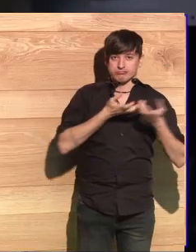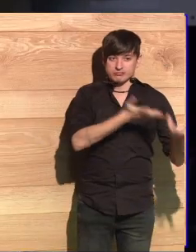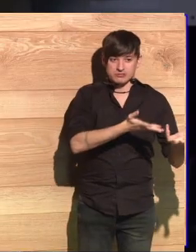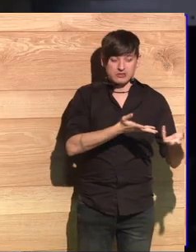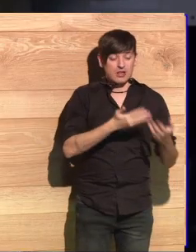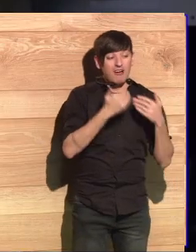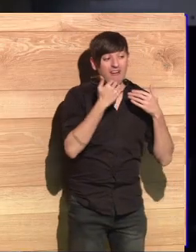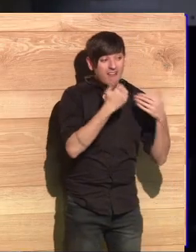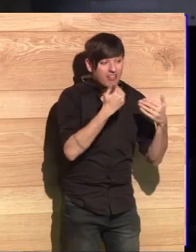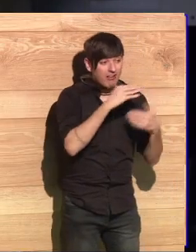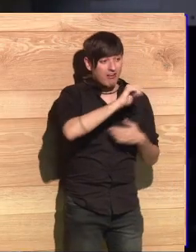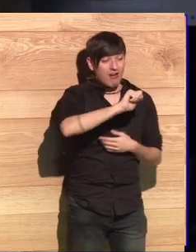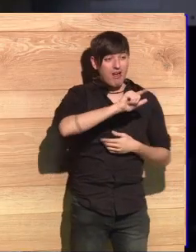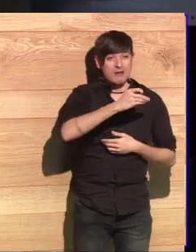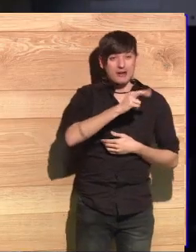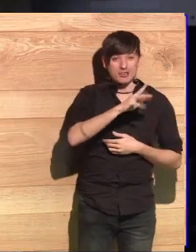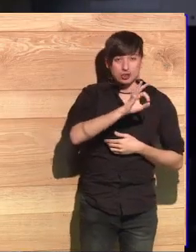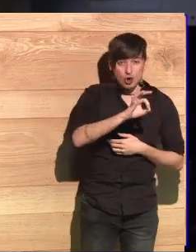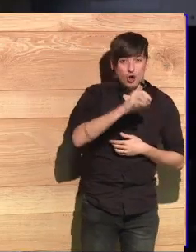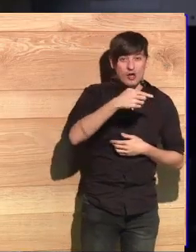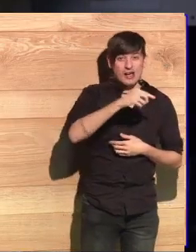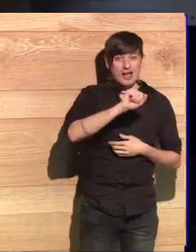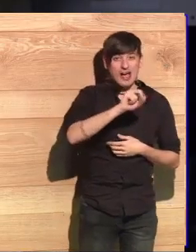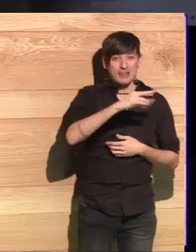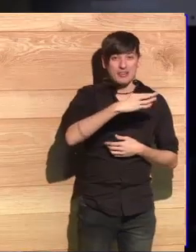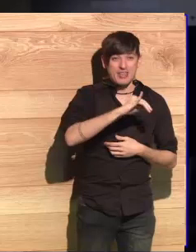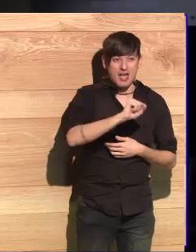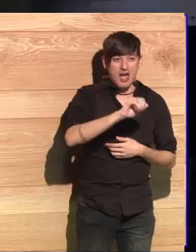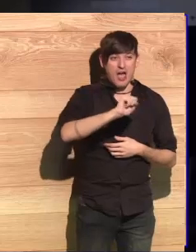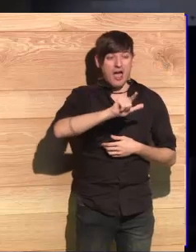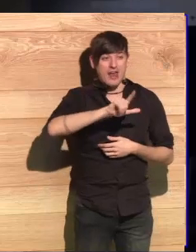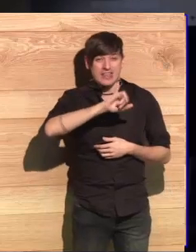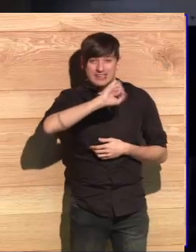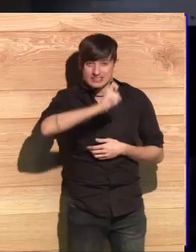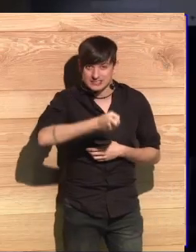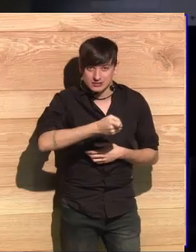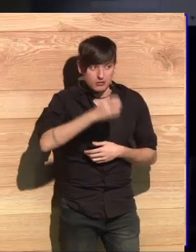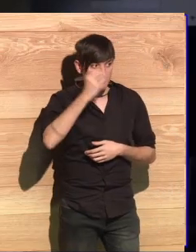share with all of you today. We are especially grateful to Alberto.